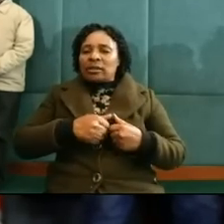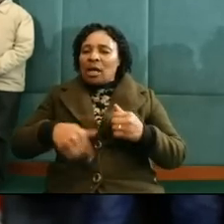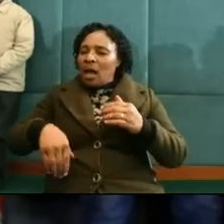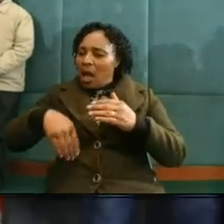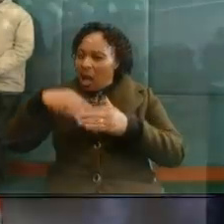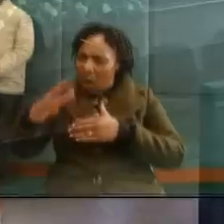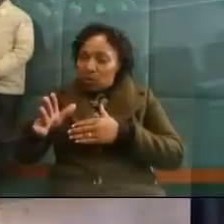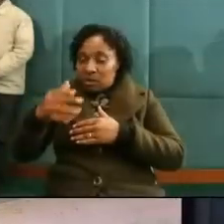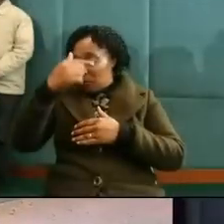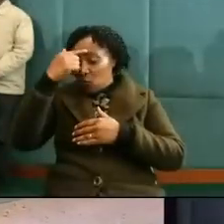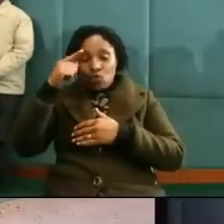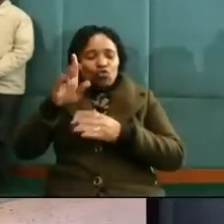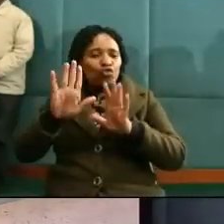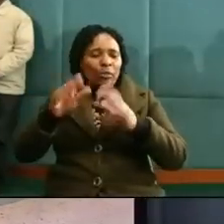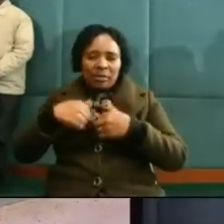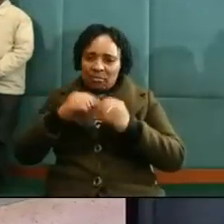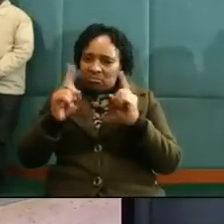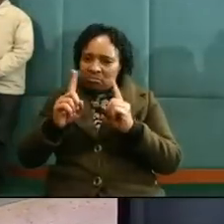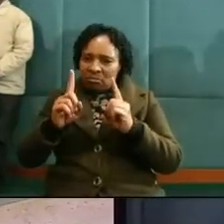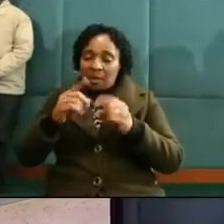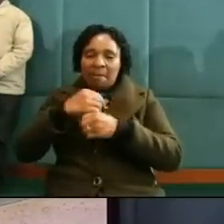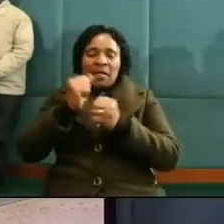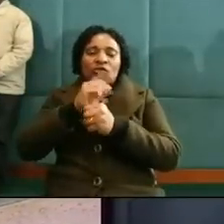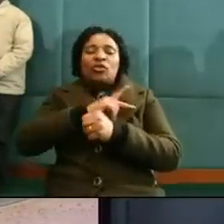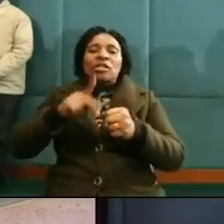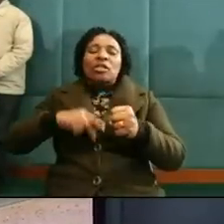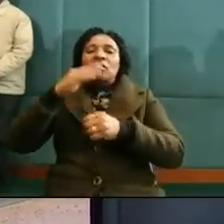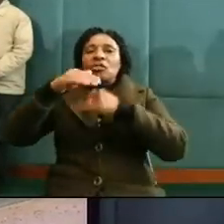are not going to stop me from making it to the kingdom of heaven.